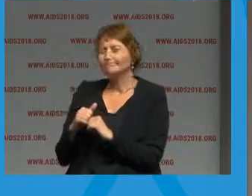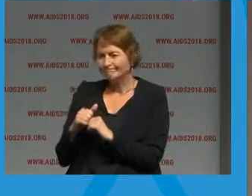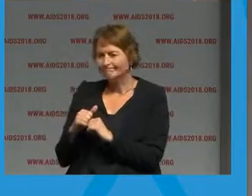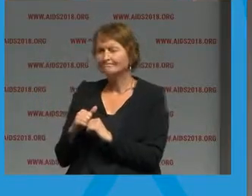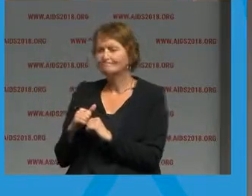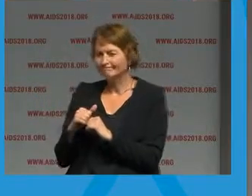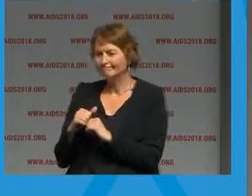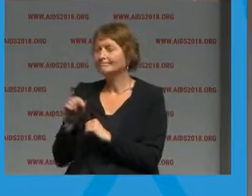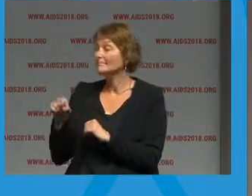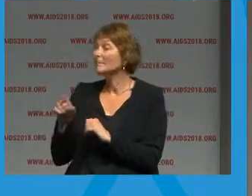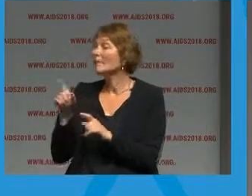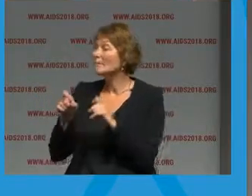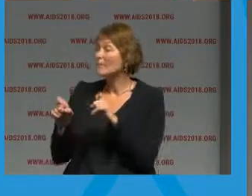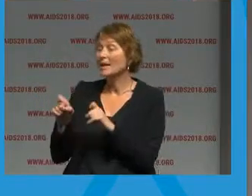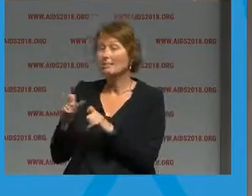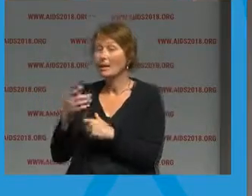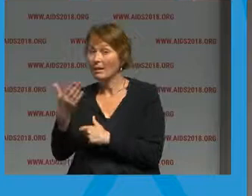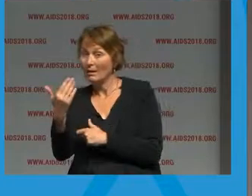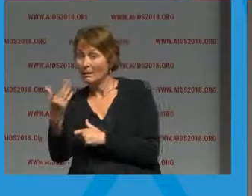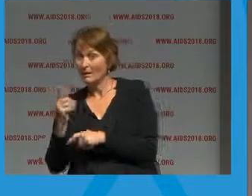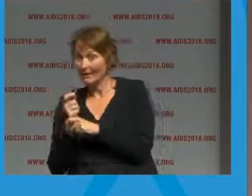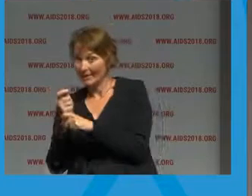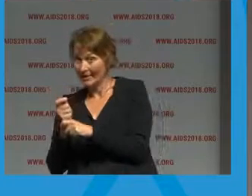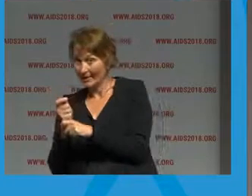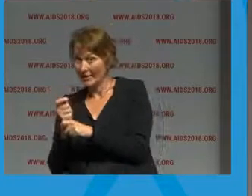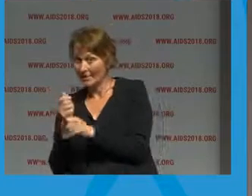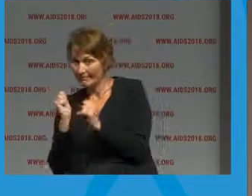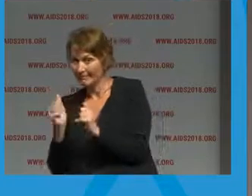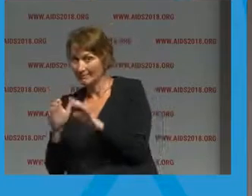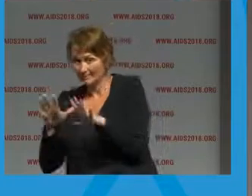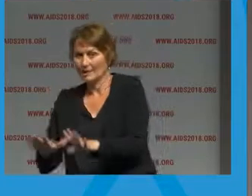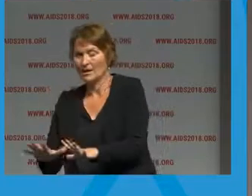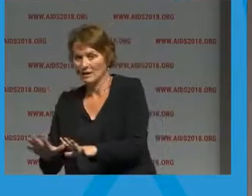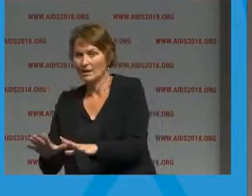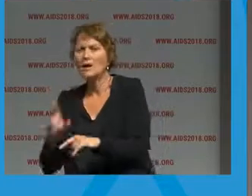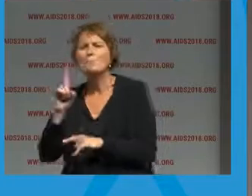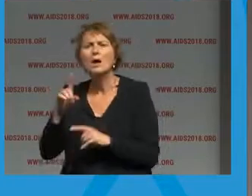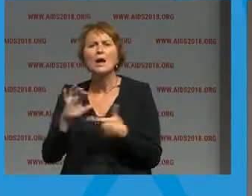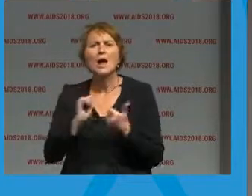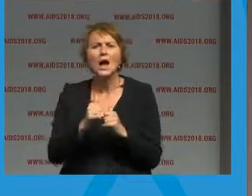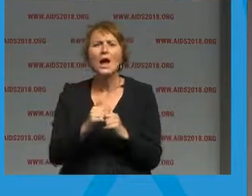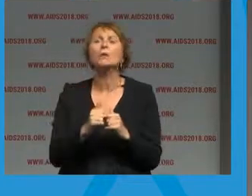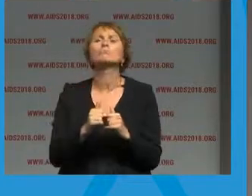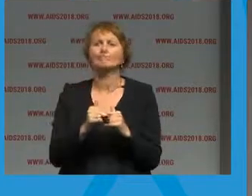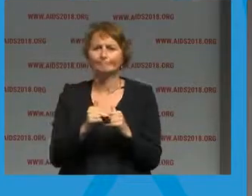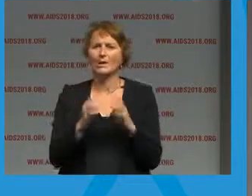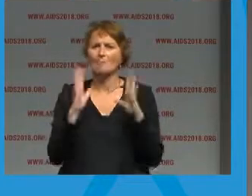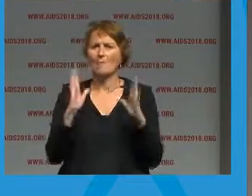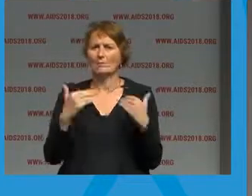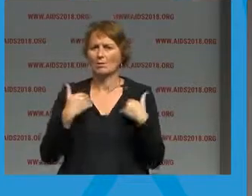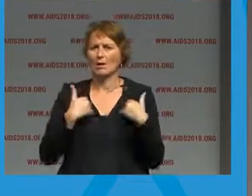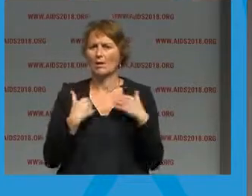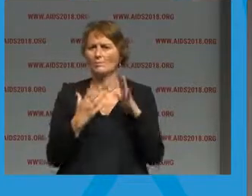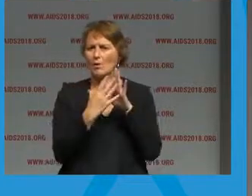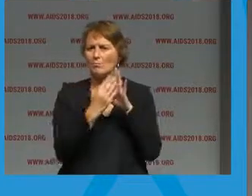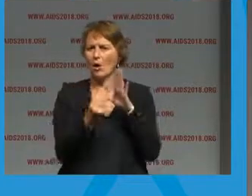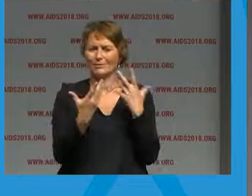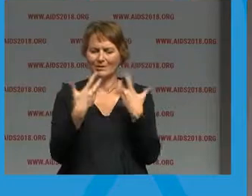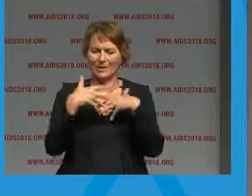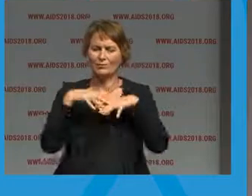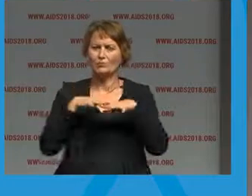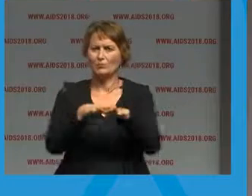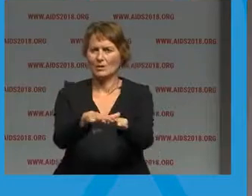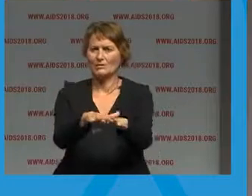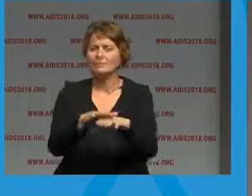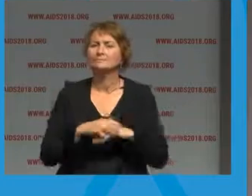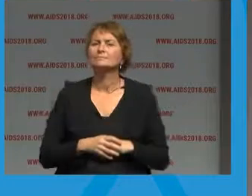and retain people in care if it is positioned in an integrated model. However, the structural impediments to